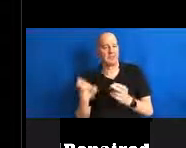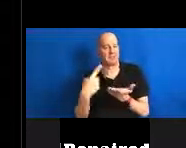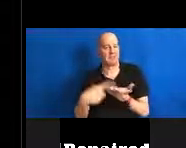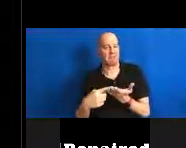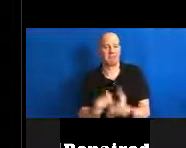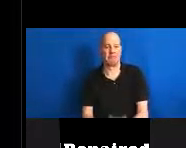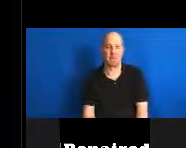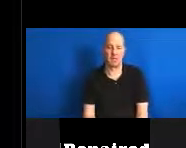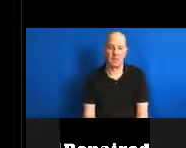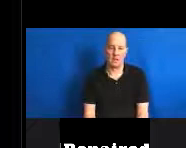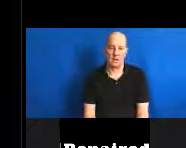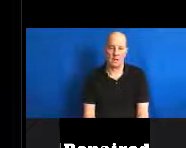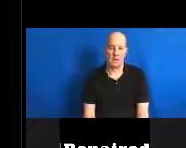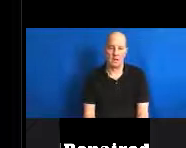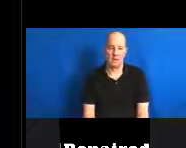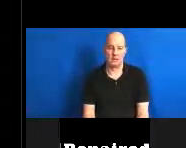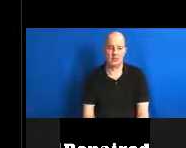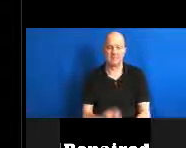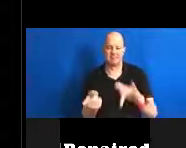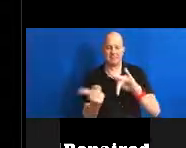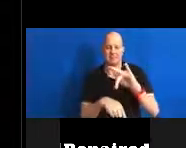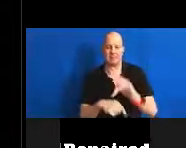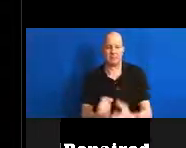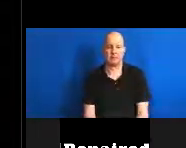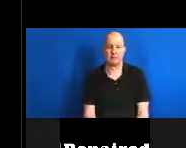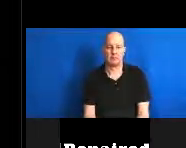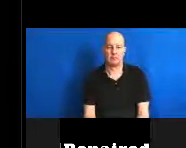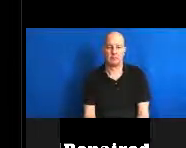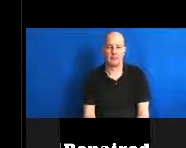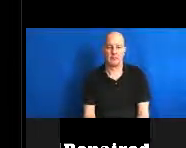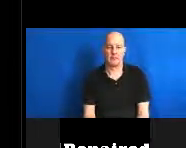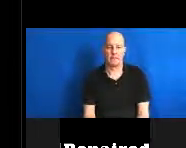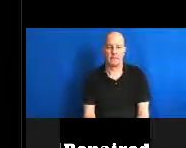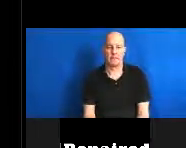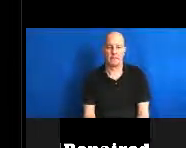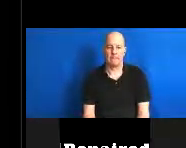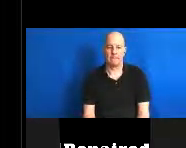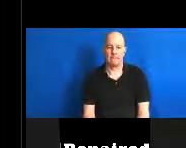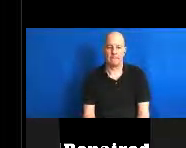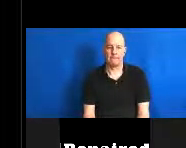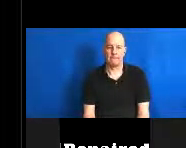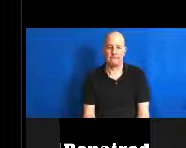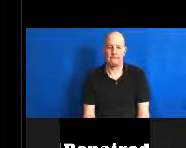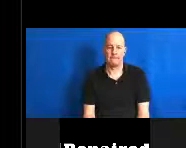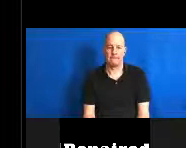So we can skip past this one. It's, well, to know that